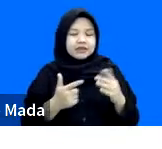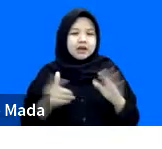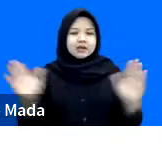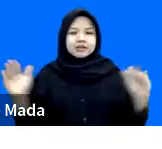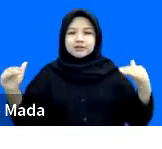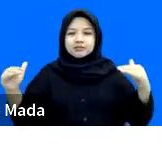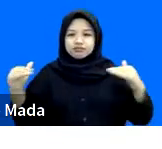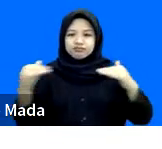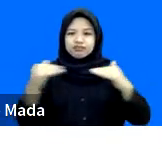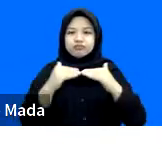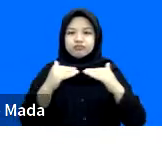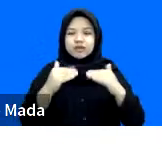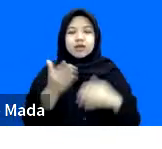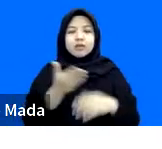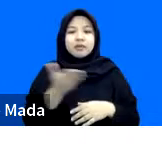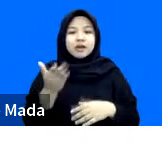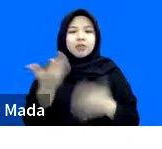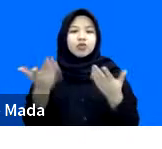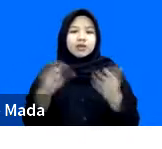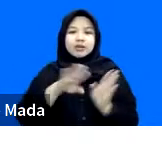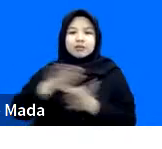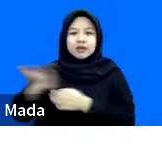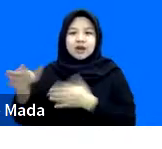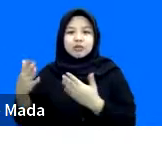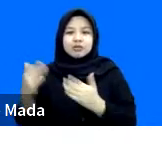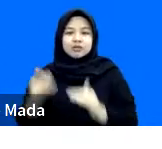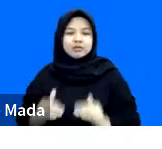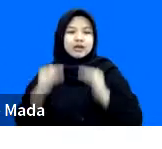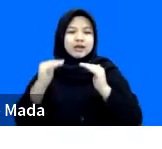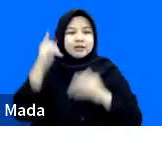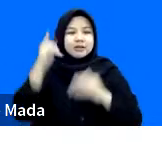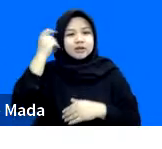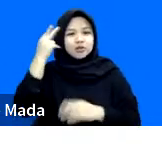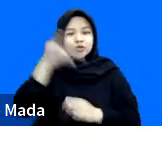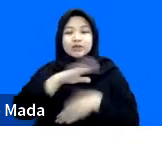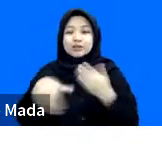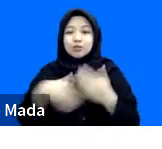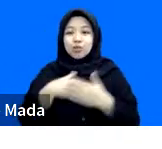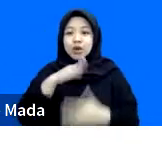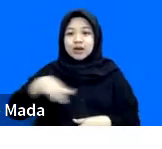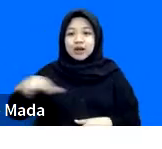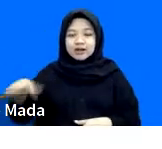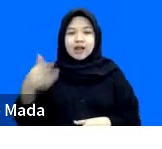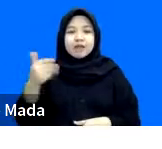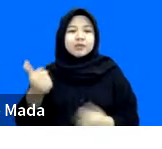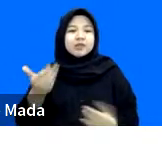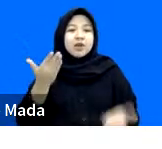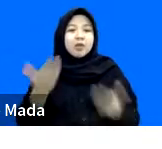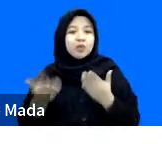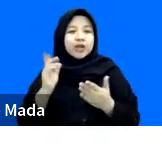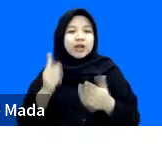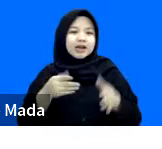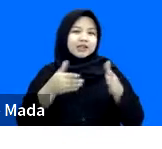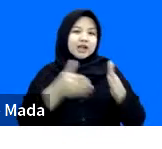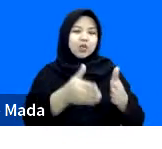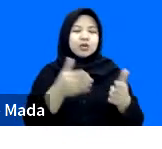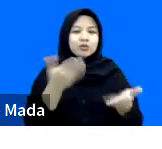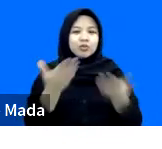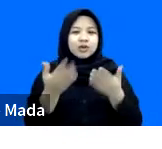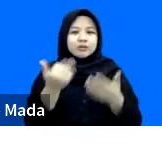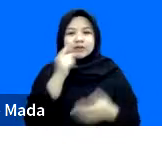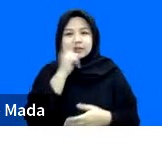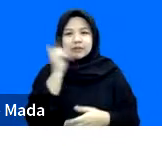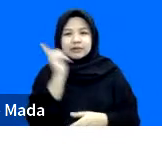improve learning for all children, to provide flexible learning pathways and opportunities, to accelerate quality